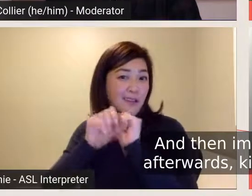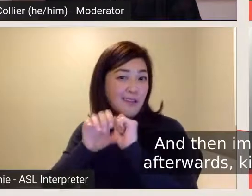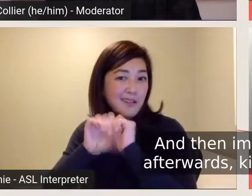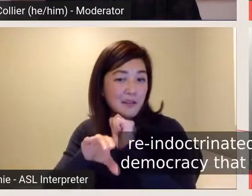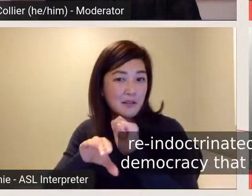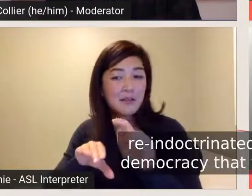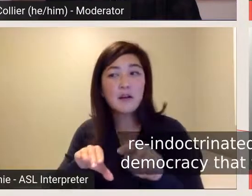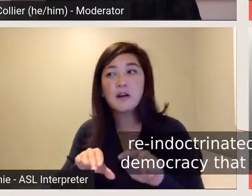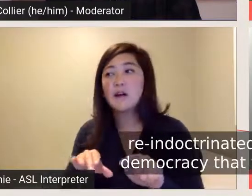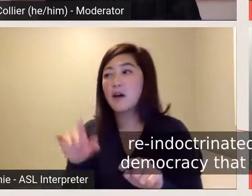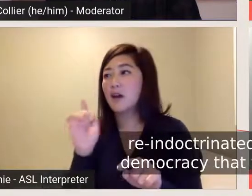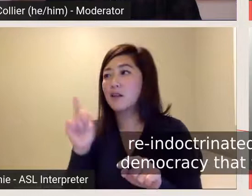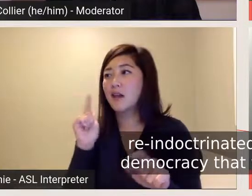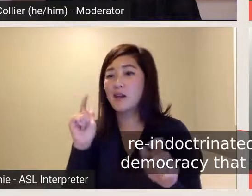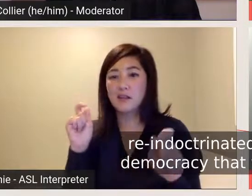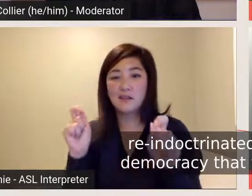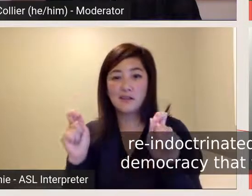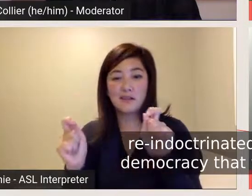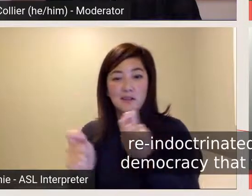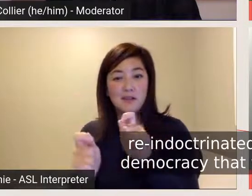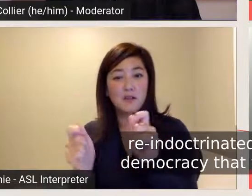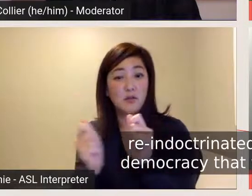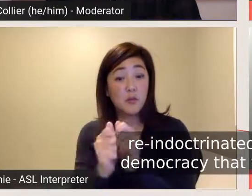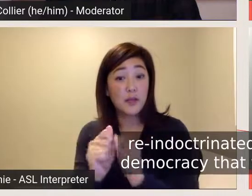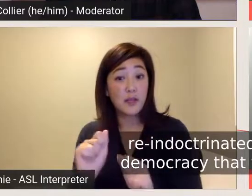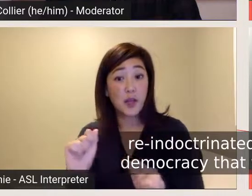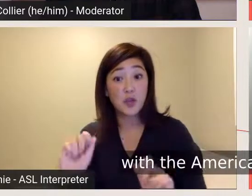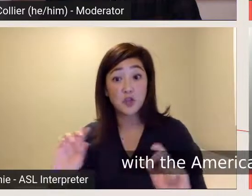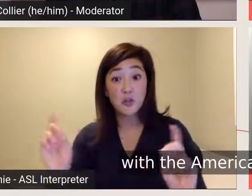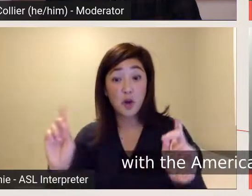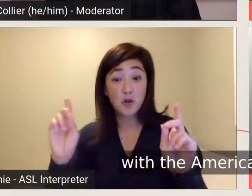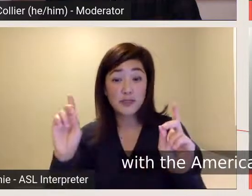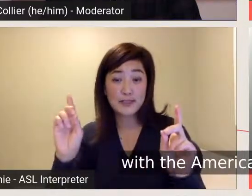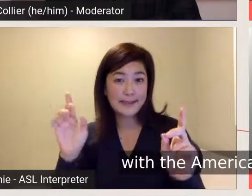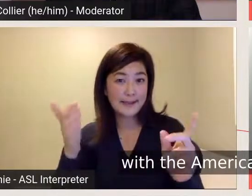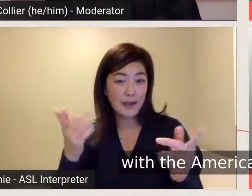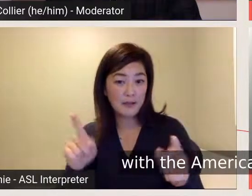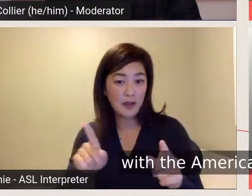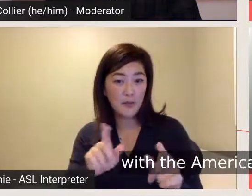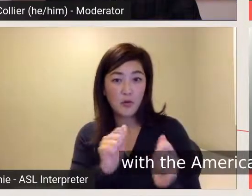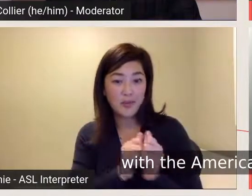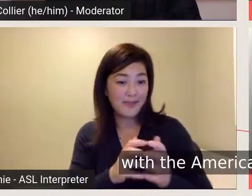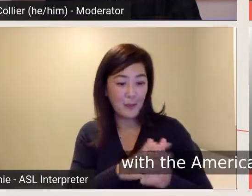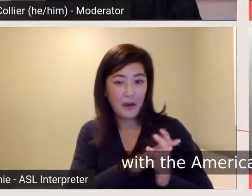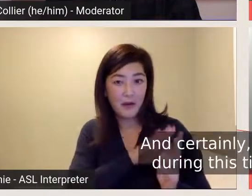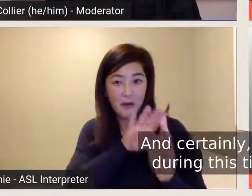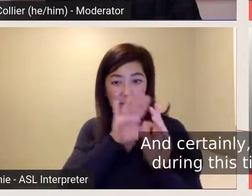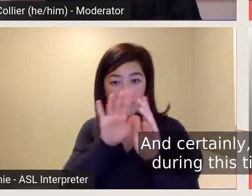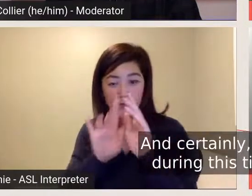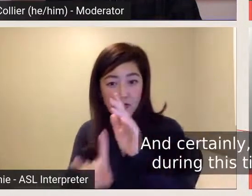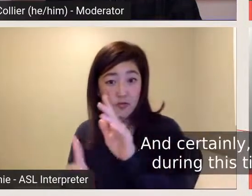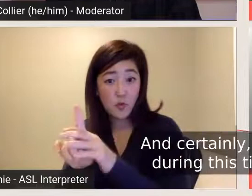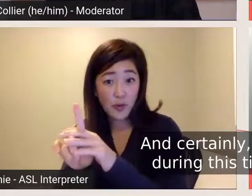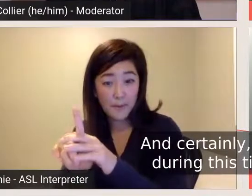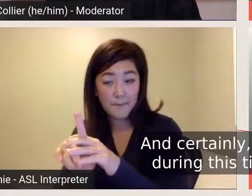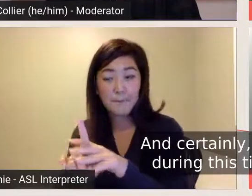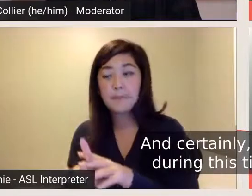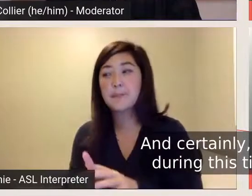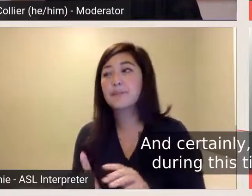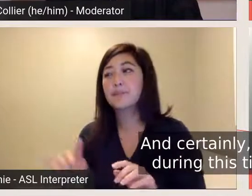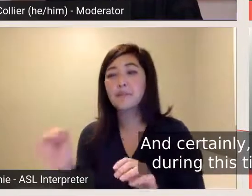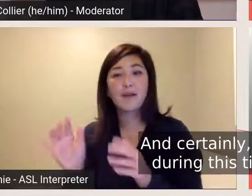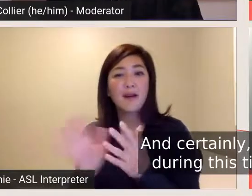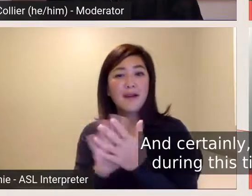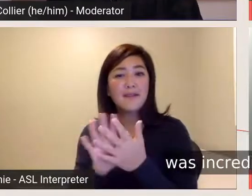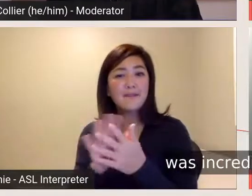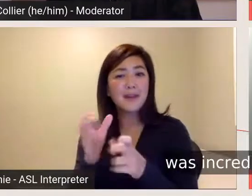being redoctrinated by this like democracy that was coming in with the American occupation. And certainly, you know, filmmaking during